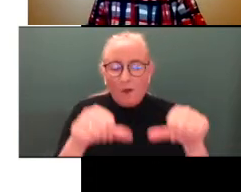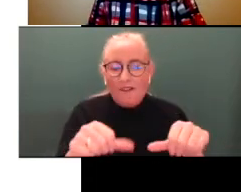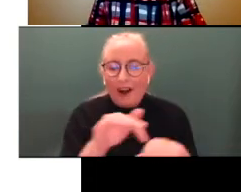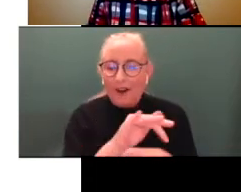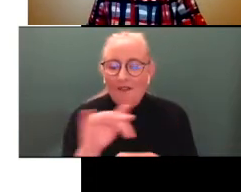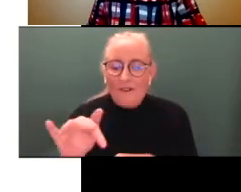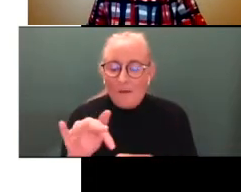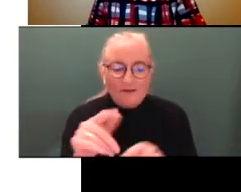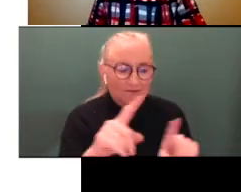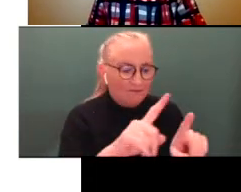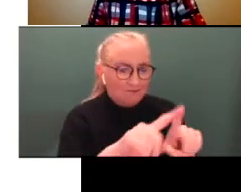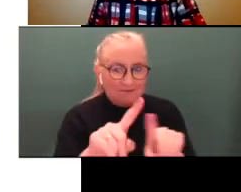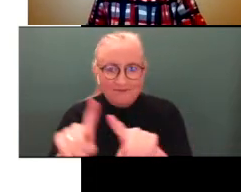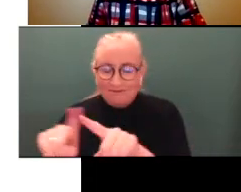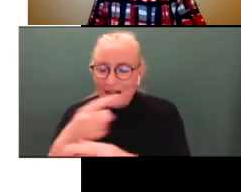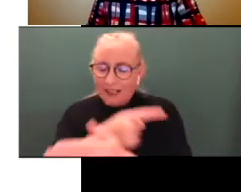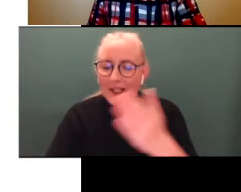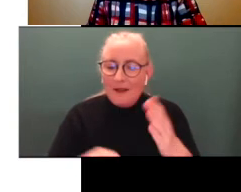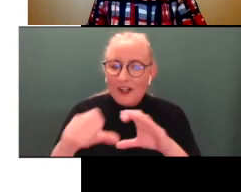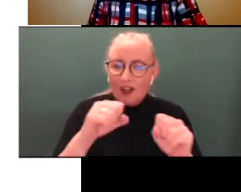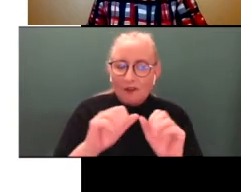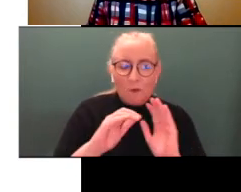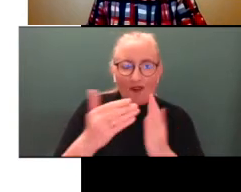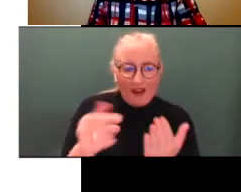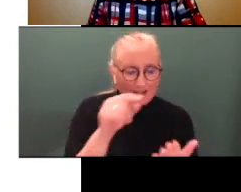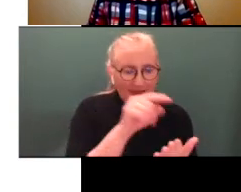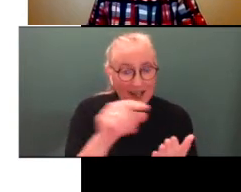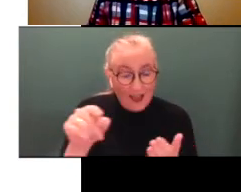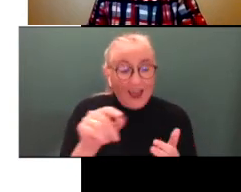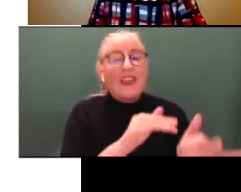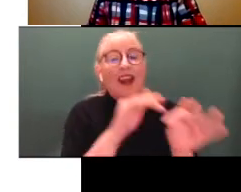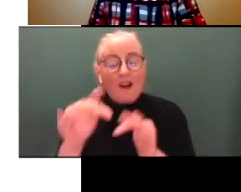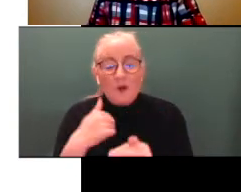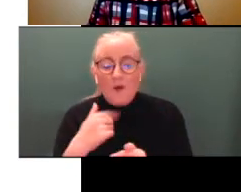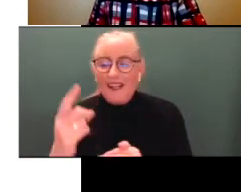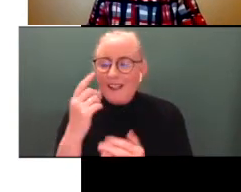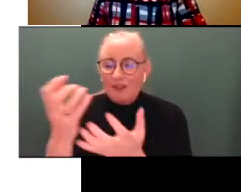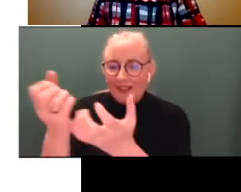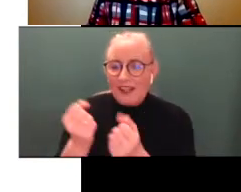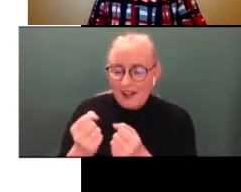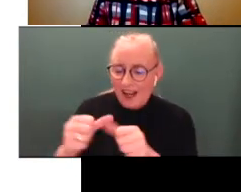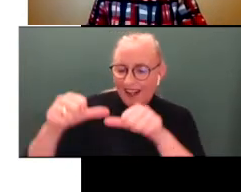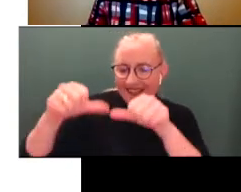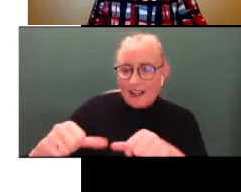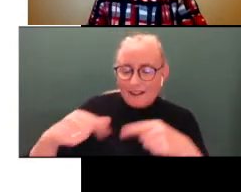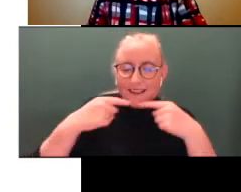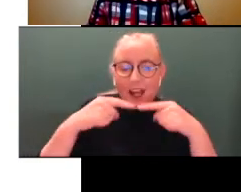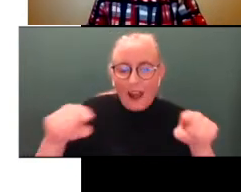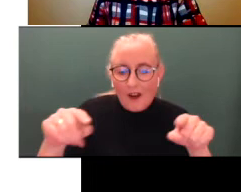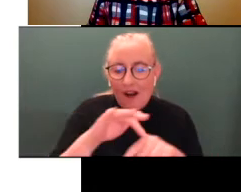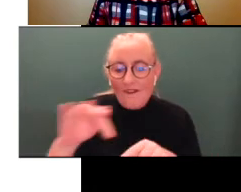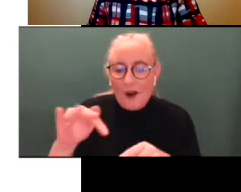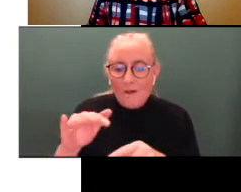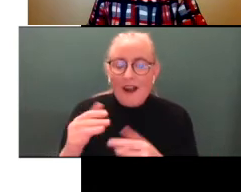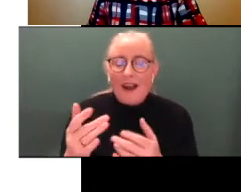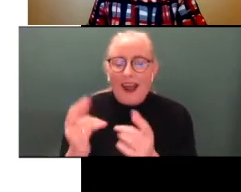a whole series of disability service providers. And we later applied for and received a consent declaration from the Health